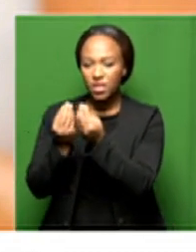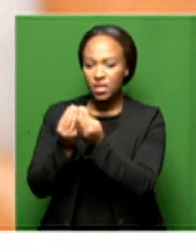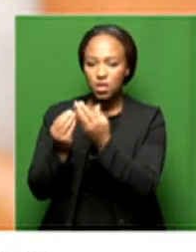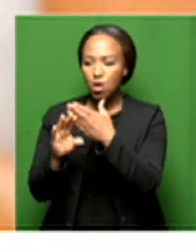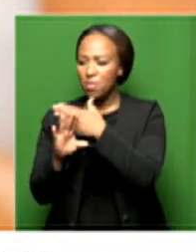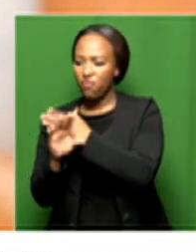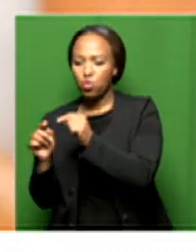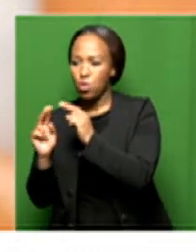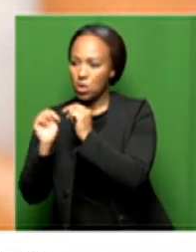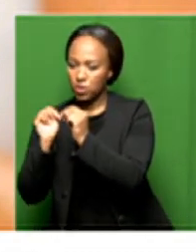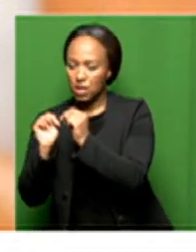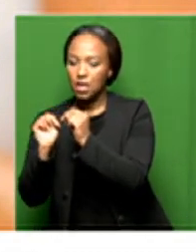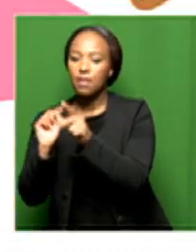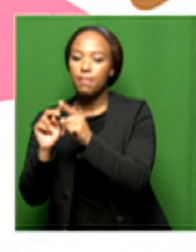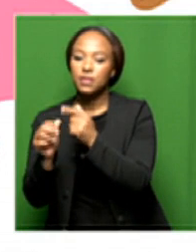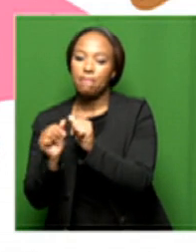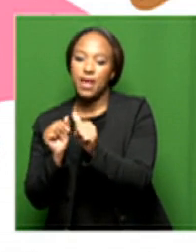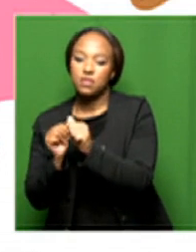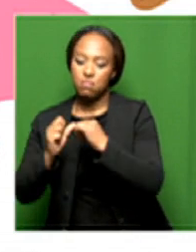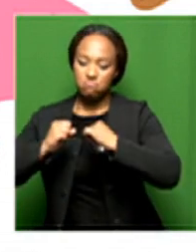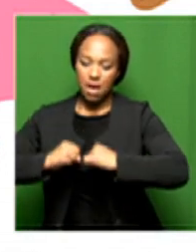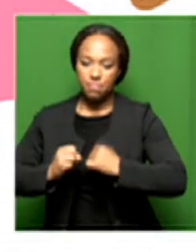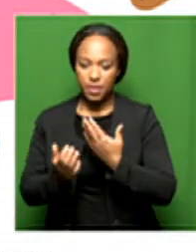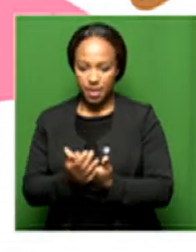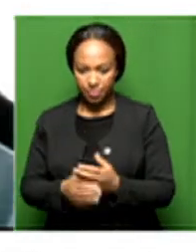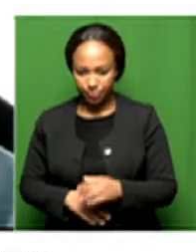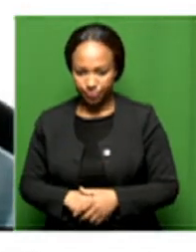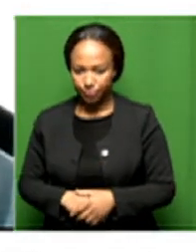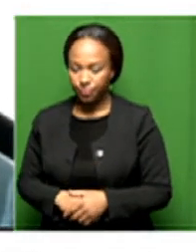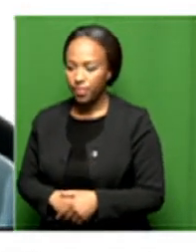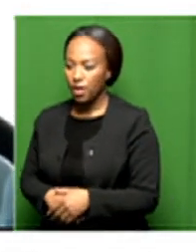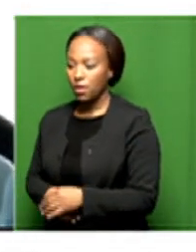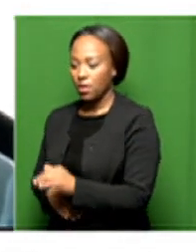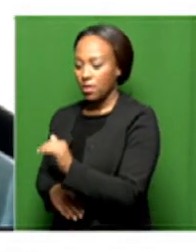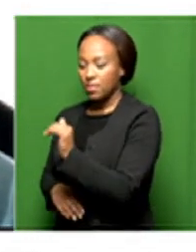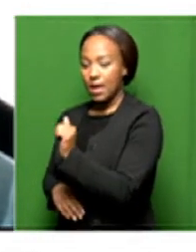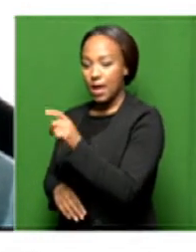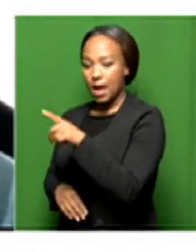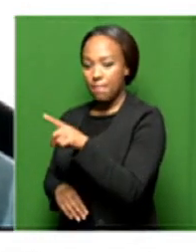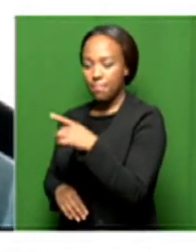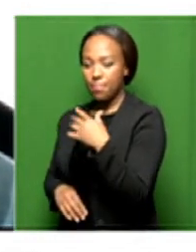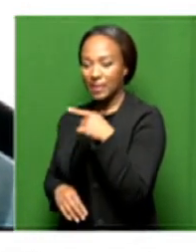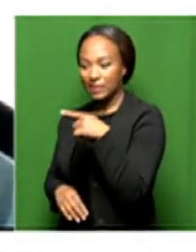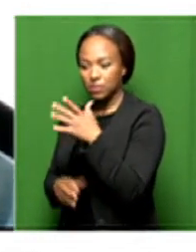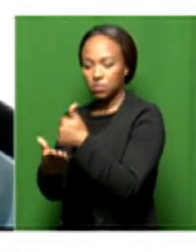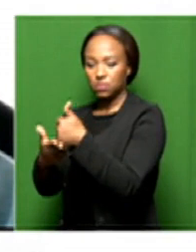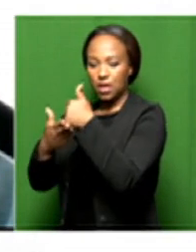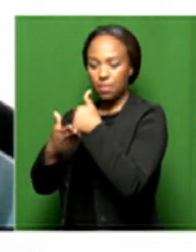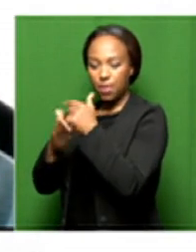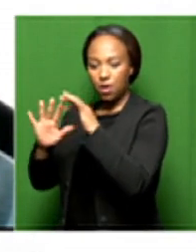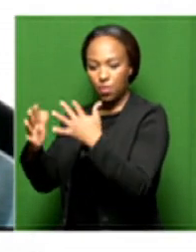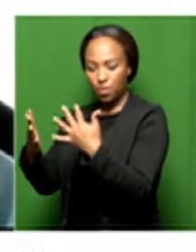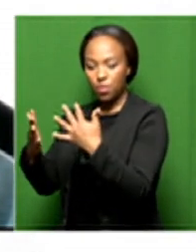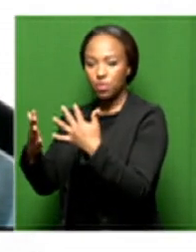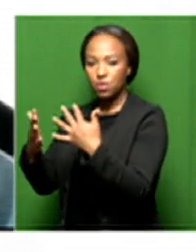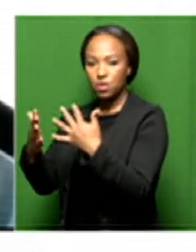wouldn't have done before and give them better terms. And how does this application, Zabeth, help with being able